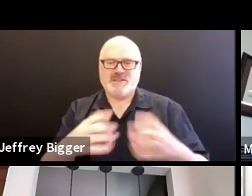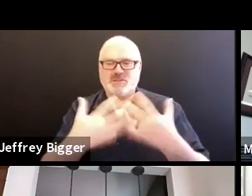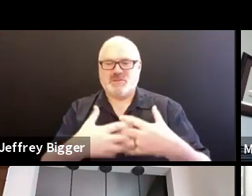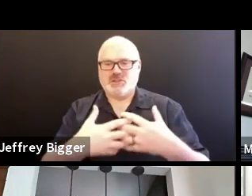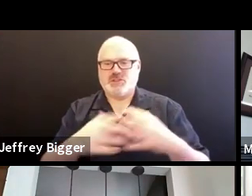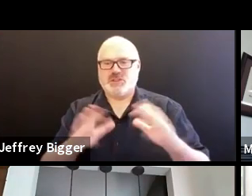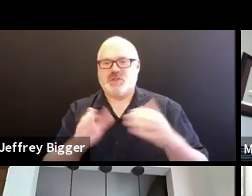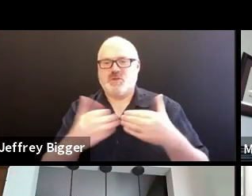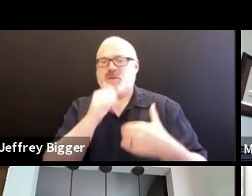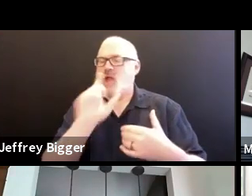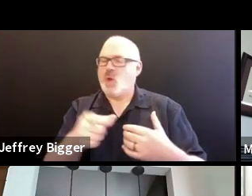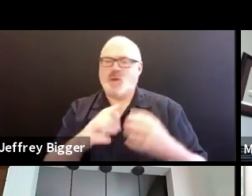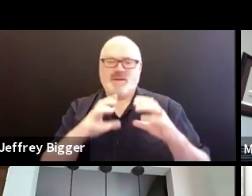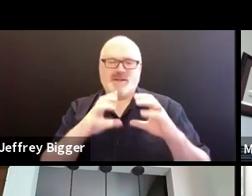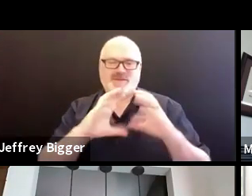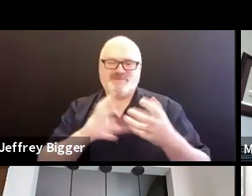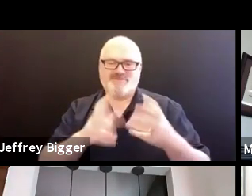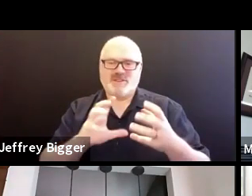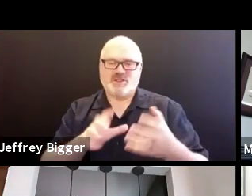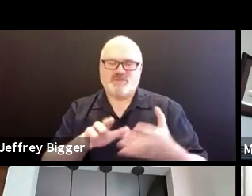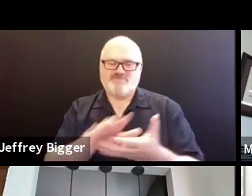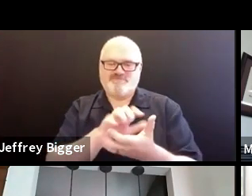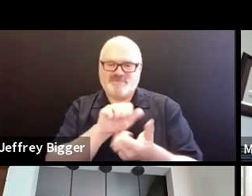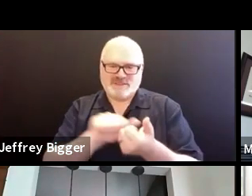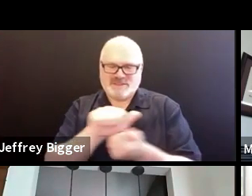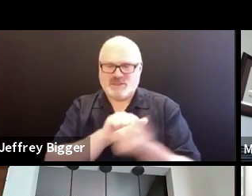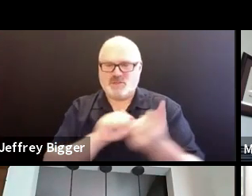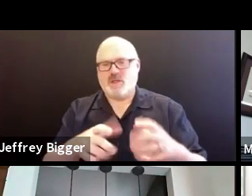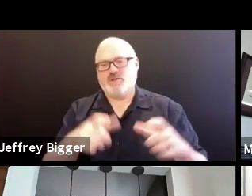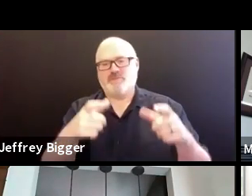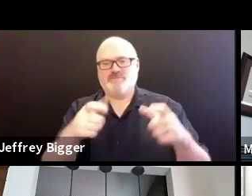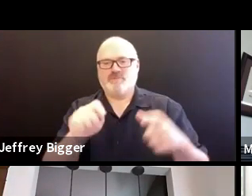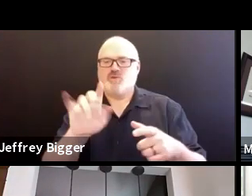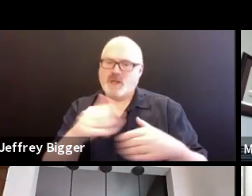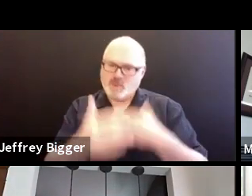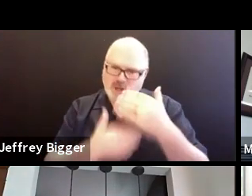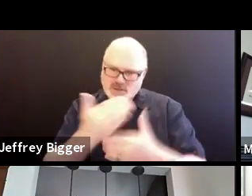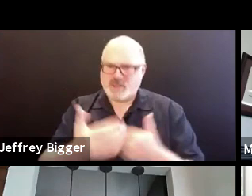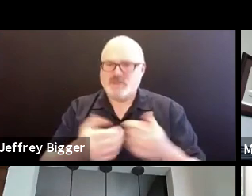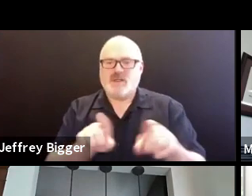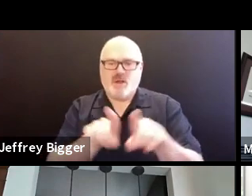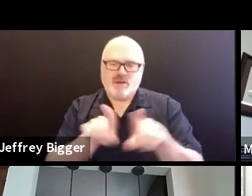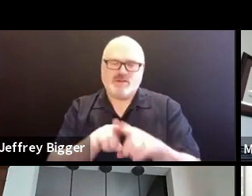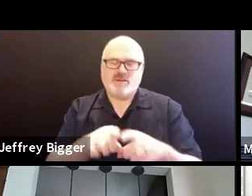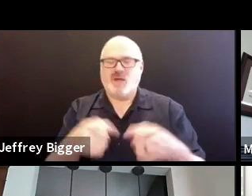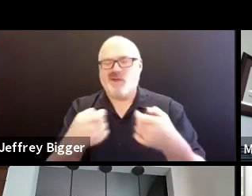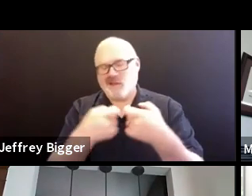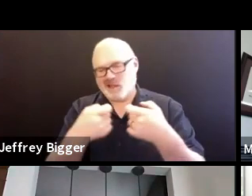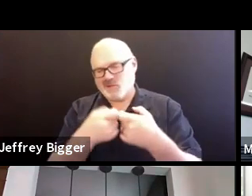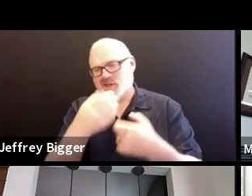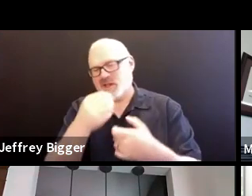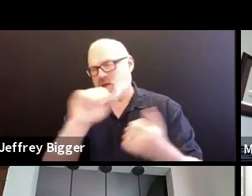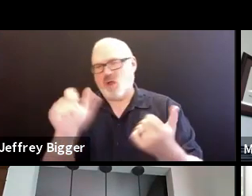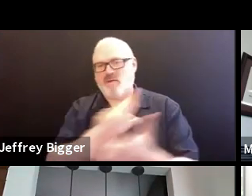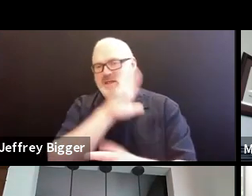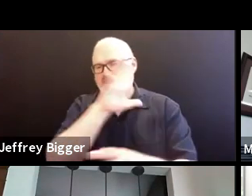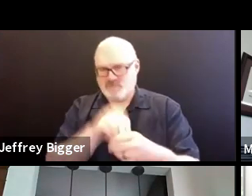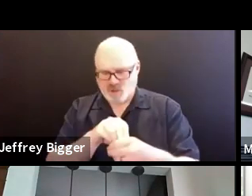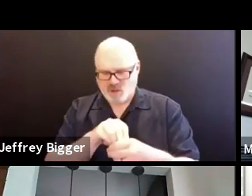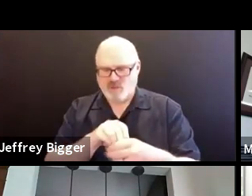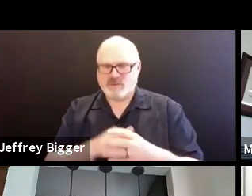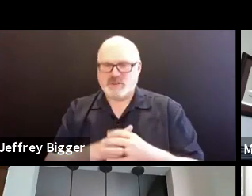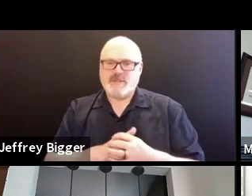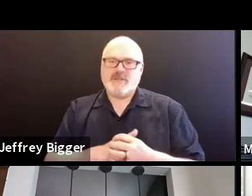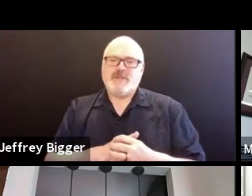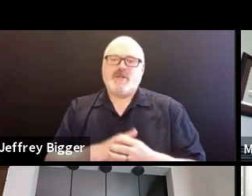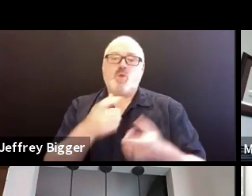a dishwasher, it's the full room, and it's the trays, processing, and electric, and all of that kind of work.